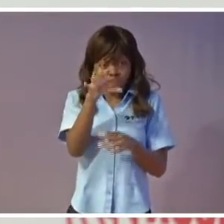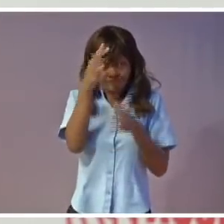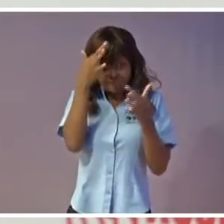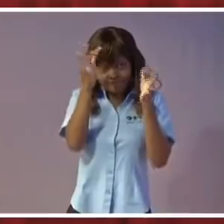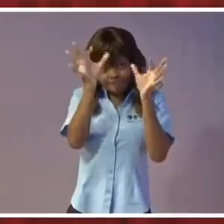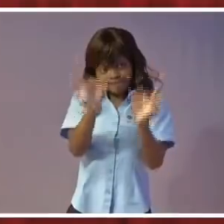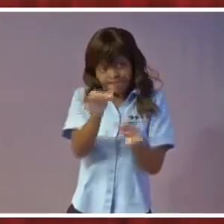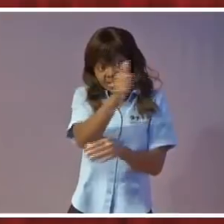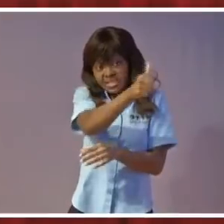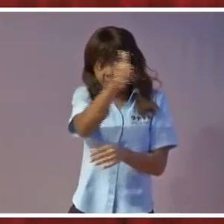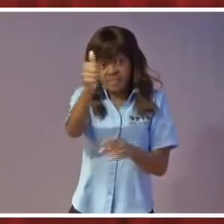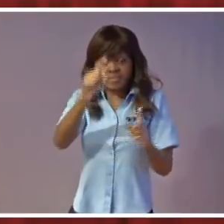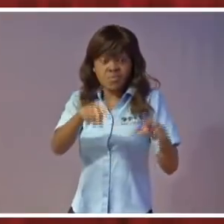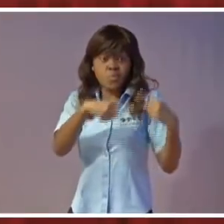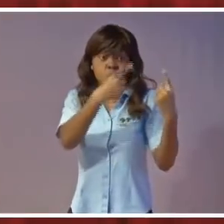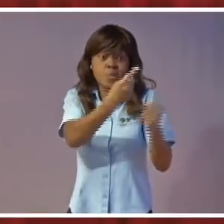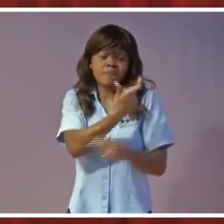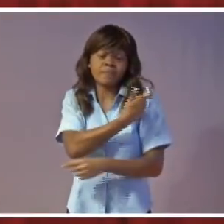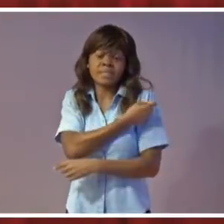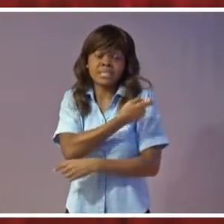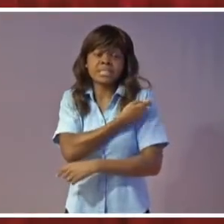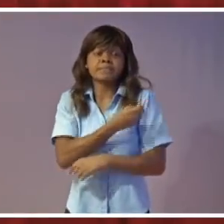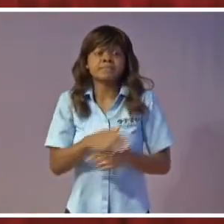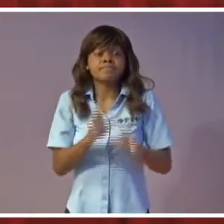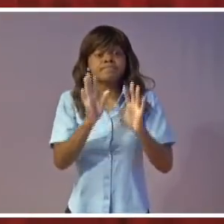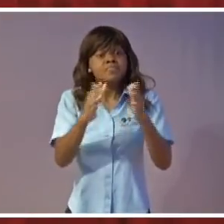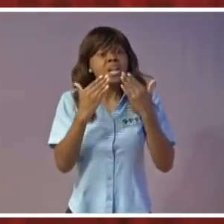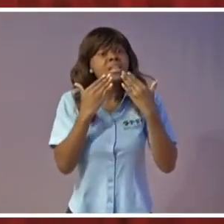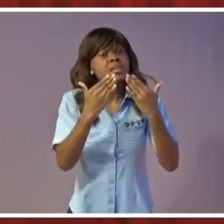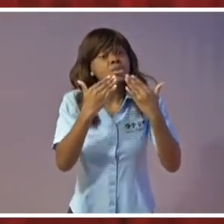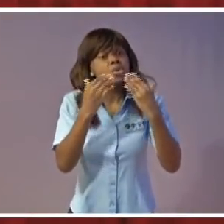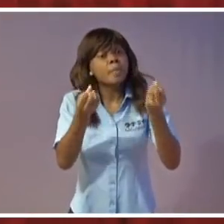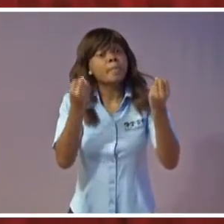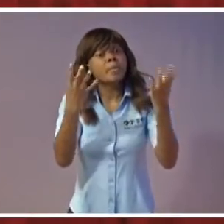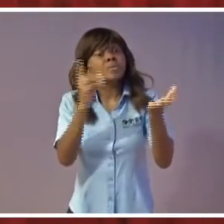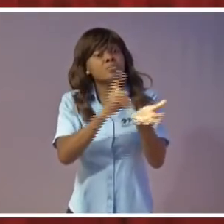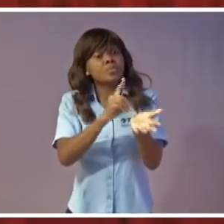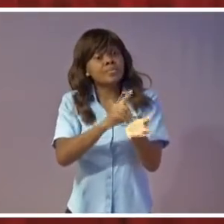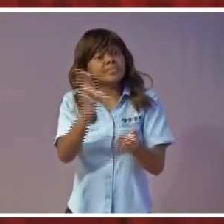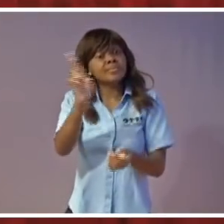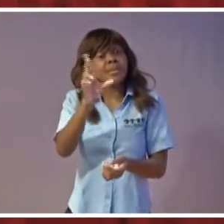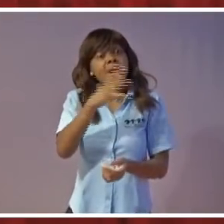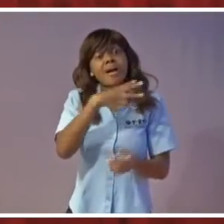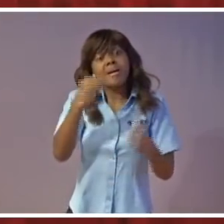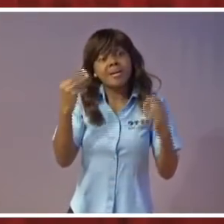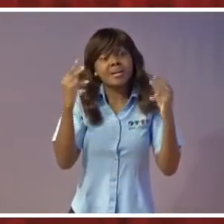very much, Dr. Abdul Richards and Minister. We now go to Power 102 for your two questions.